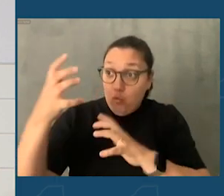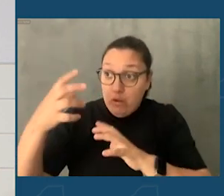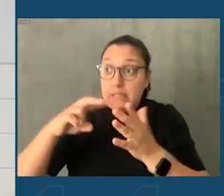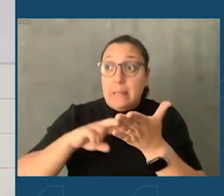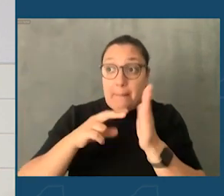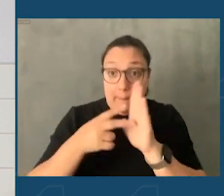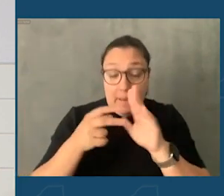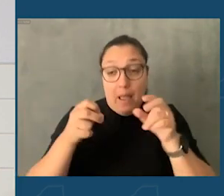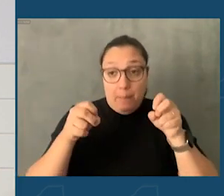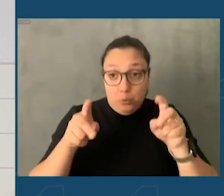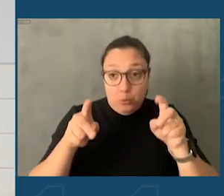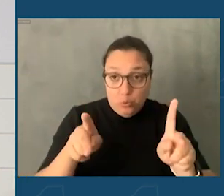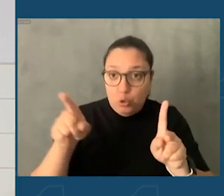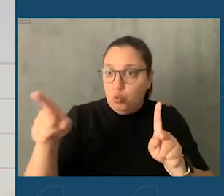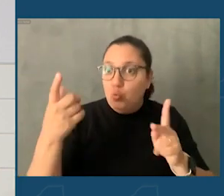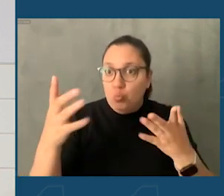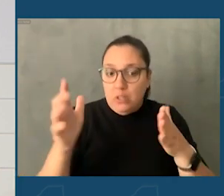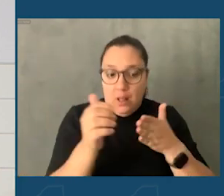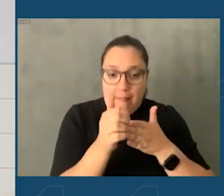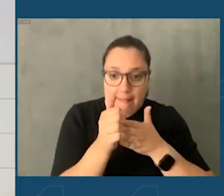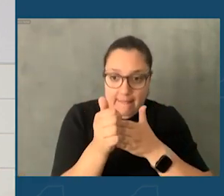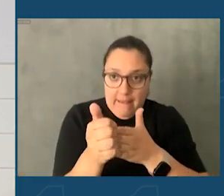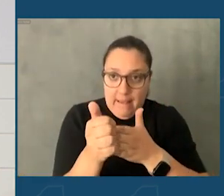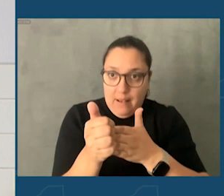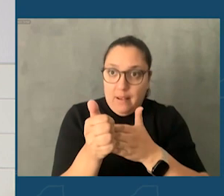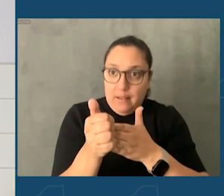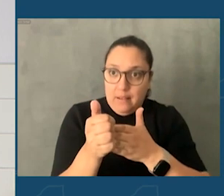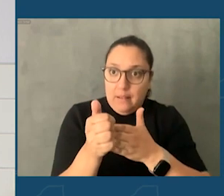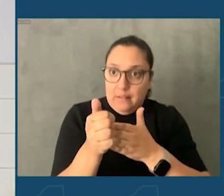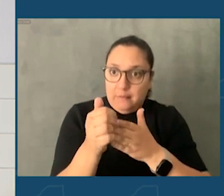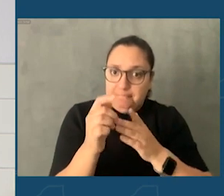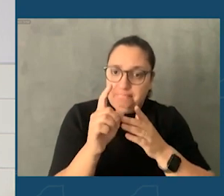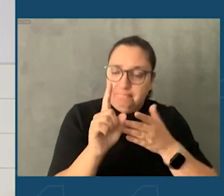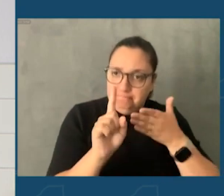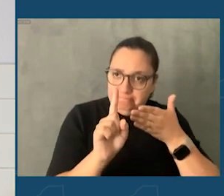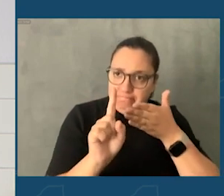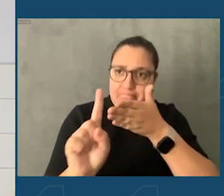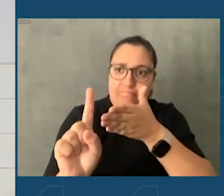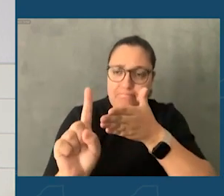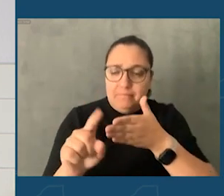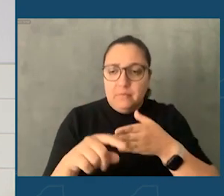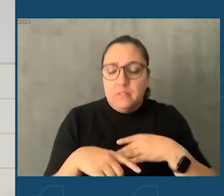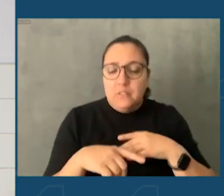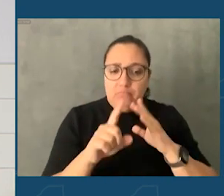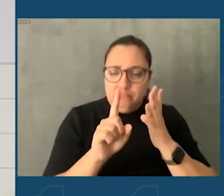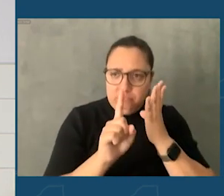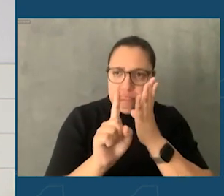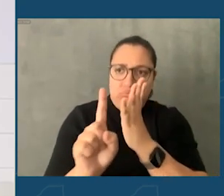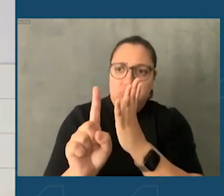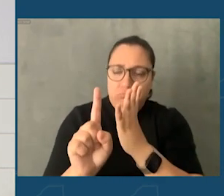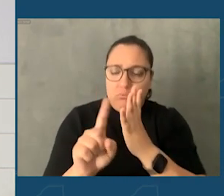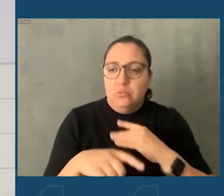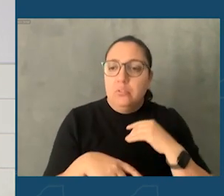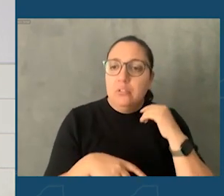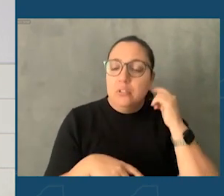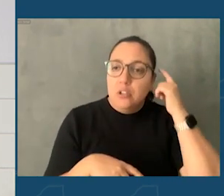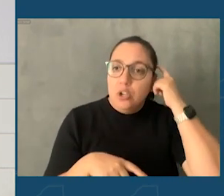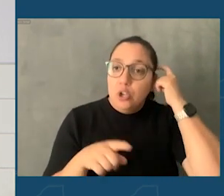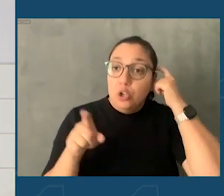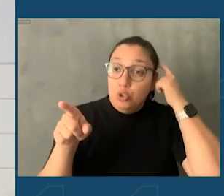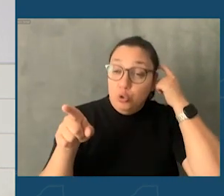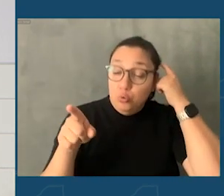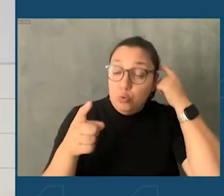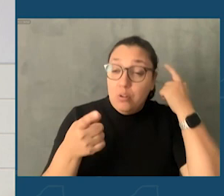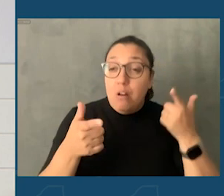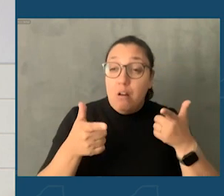the front. You have allowed your team to come in and be part of our